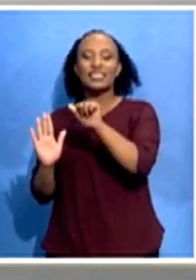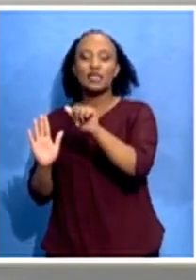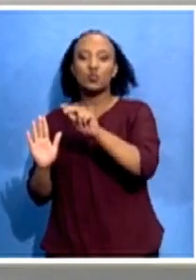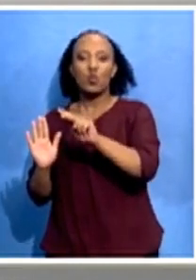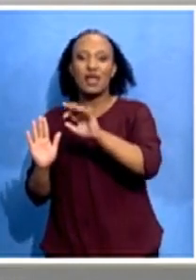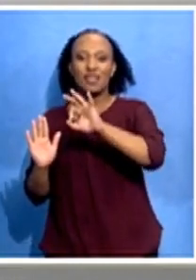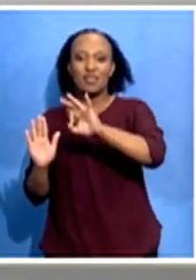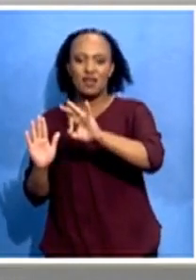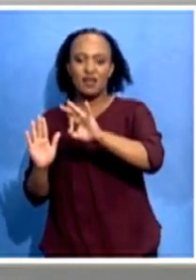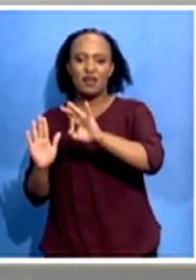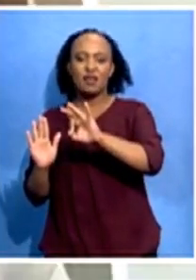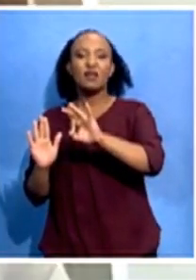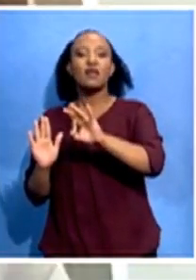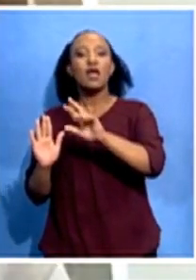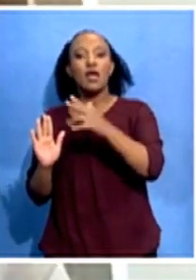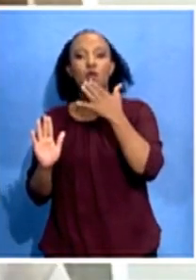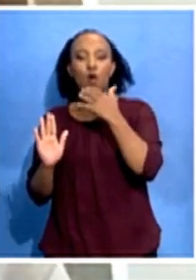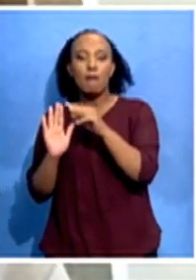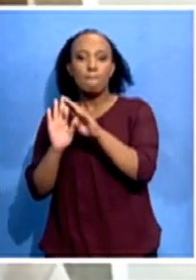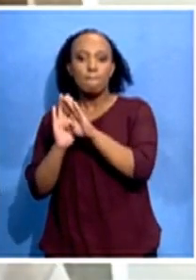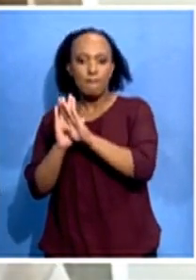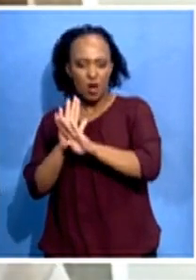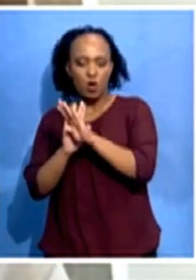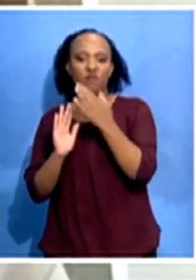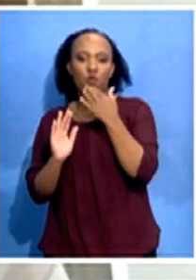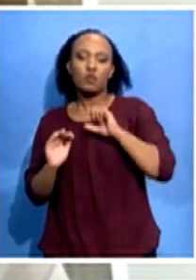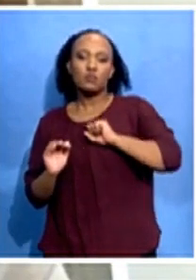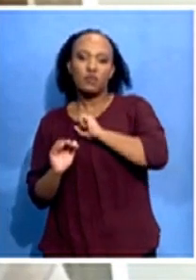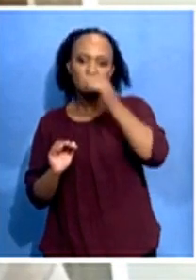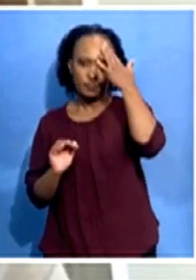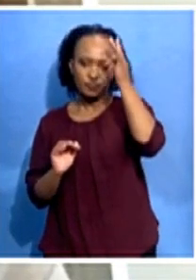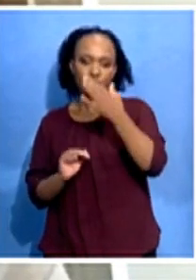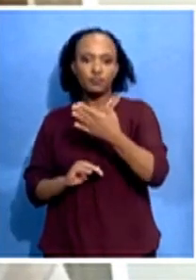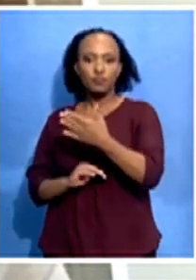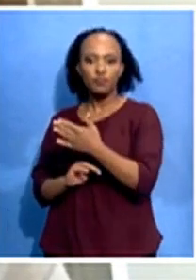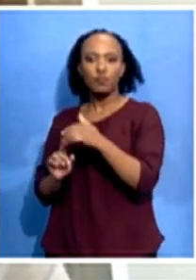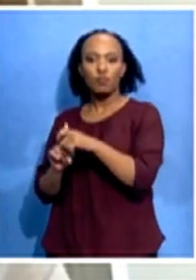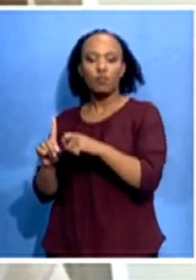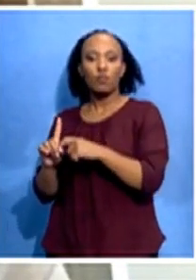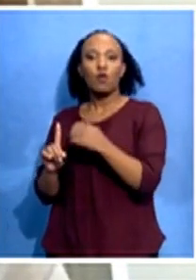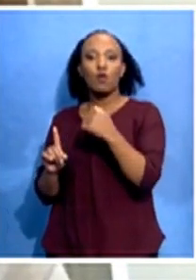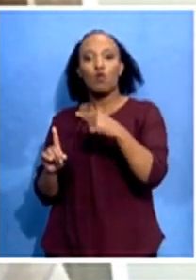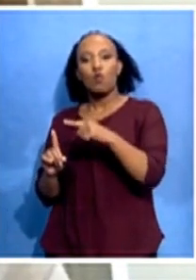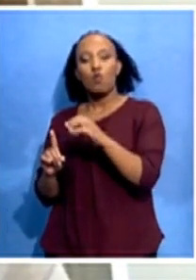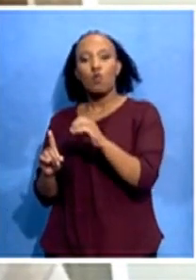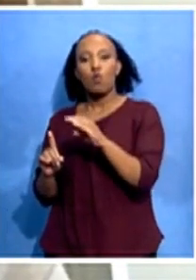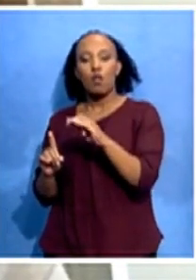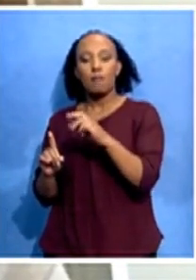this story, we have Labour analyst Johnny Goldberg. A very good morning or good day to you, Johnny. Thank you so much for making the time to talk to us today.